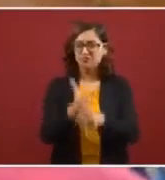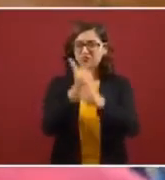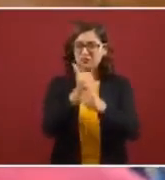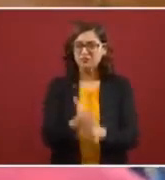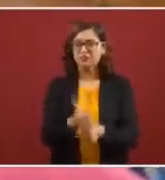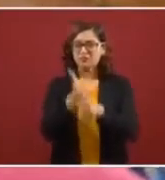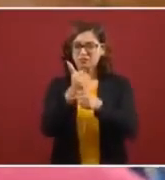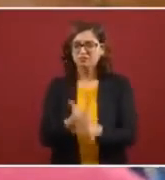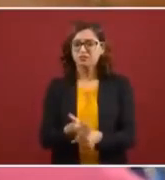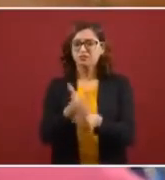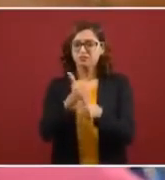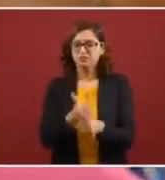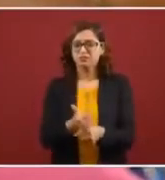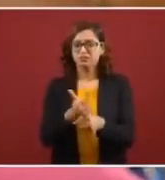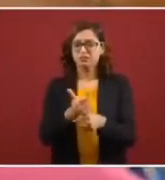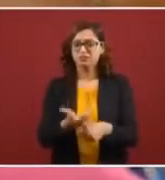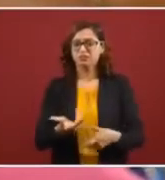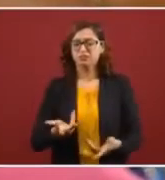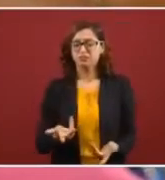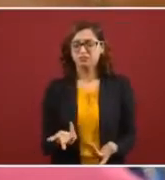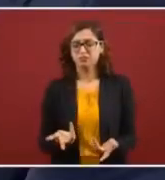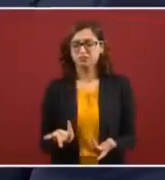life.